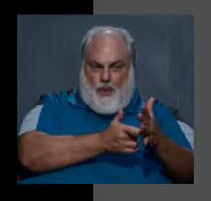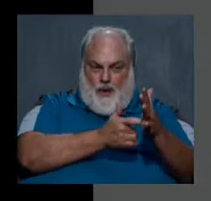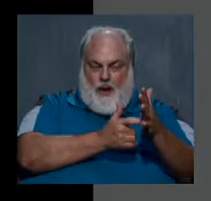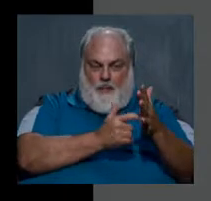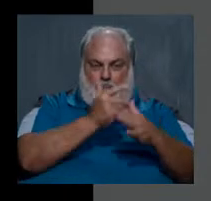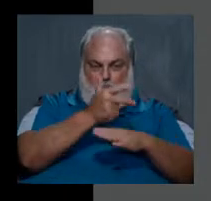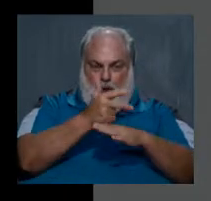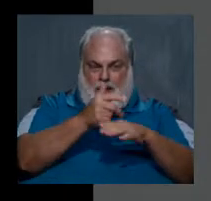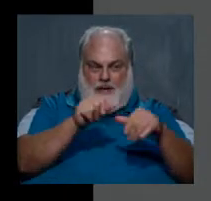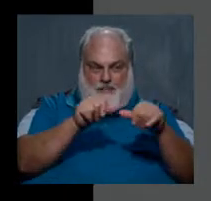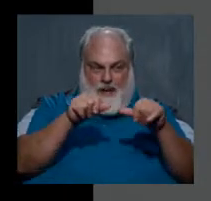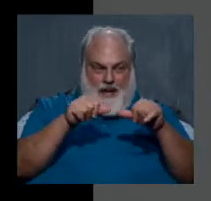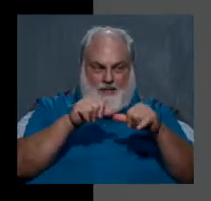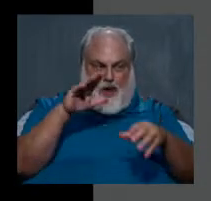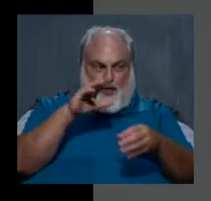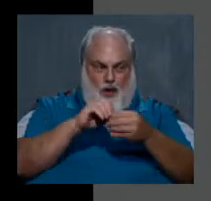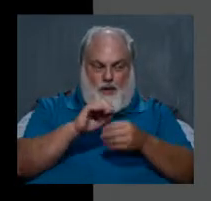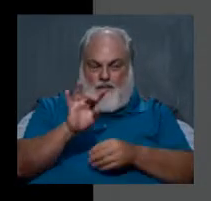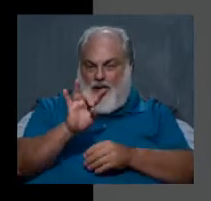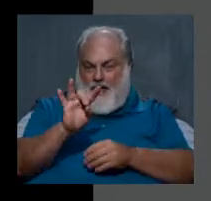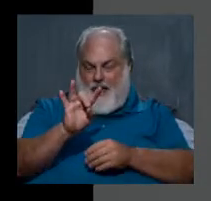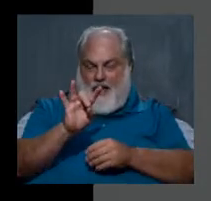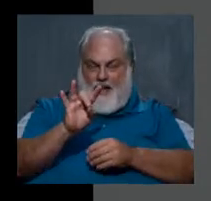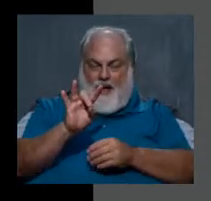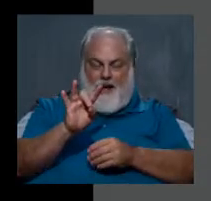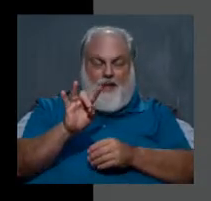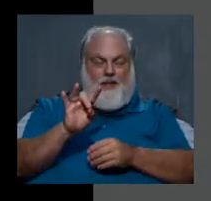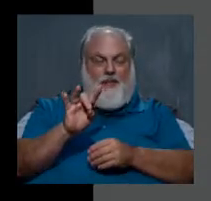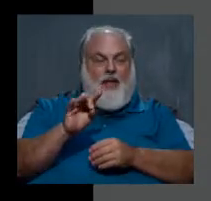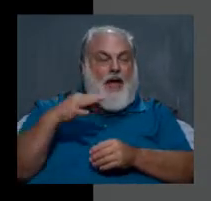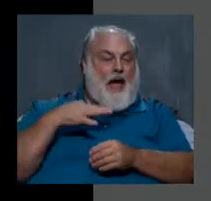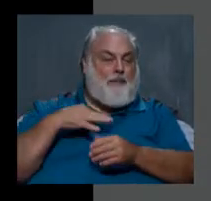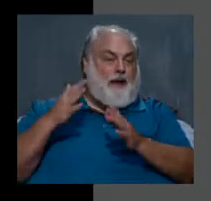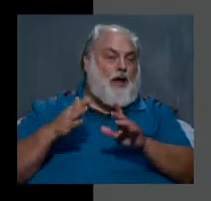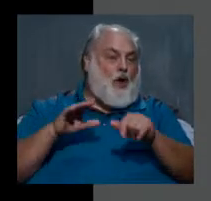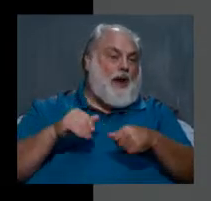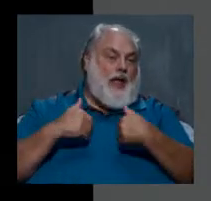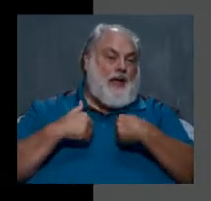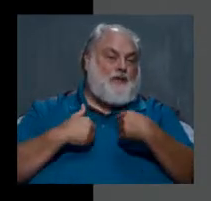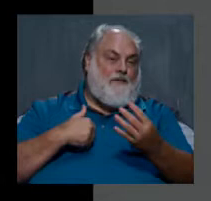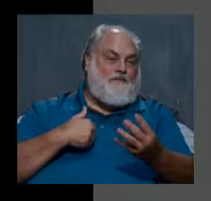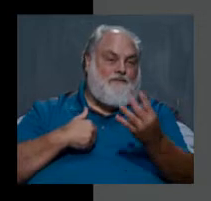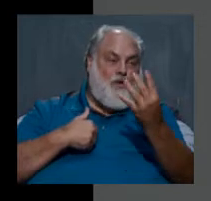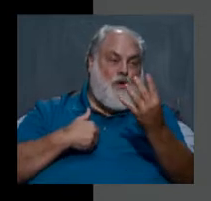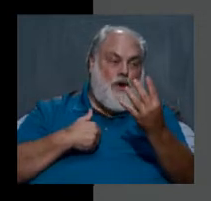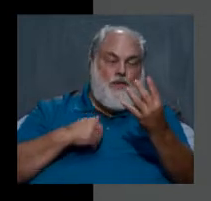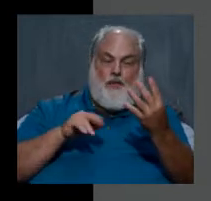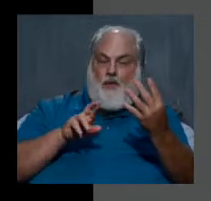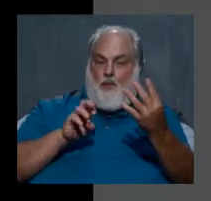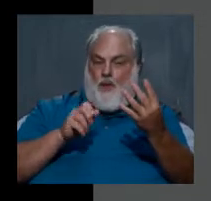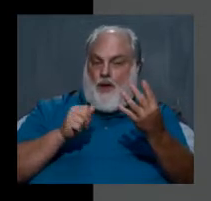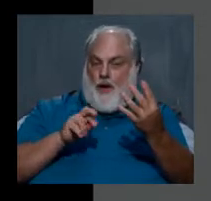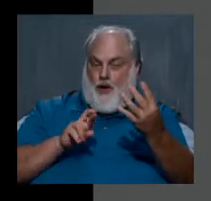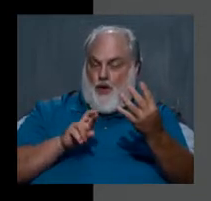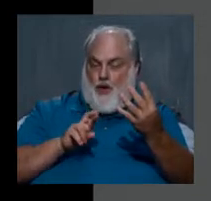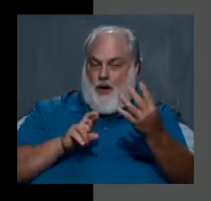additional parking space. The applicant is proposing to provide 4 parking spaces in the rear yard of the home. The applicant has also provided a letter